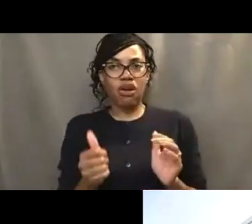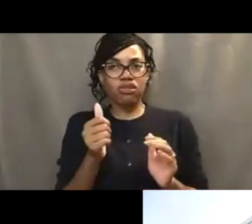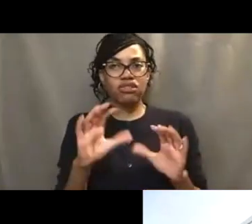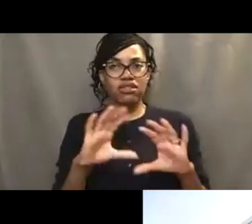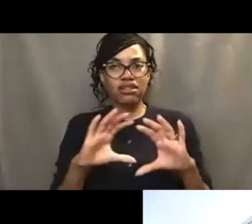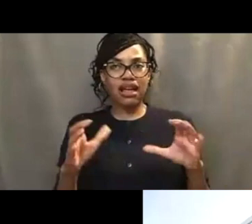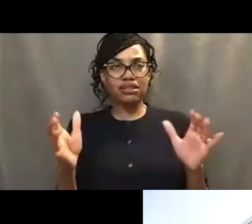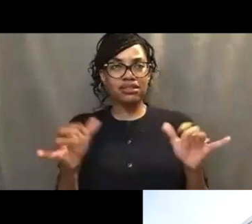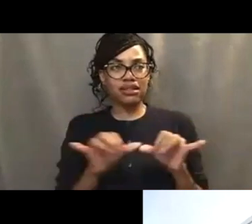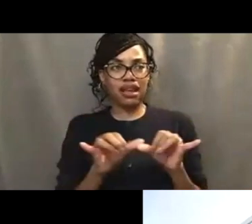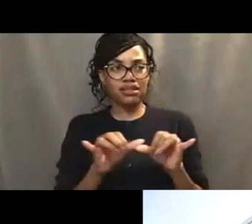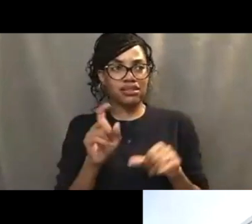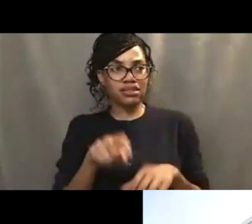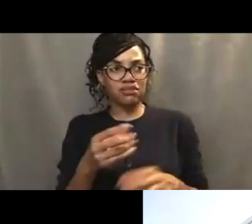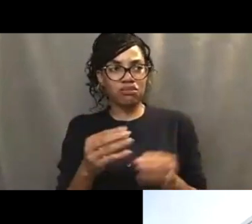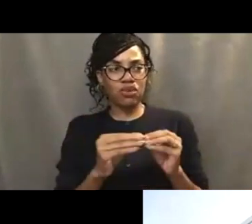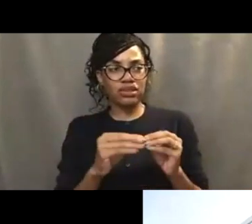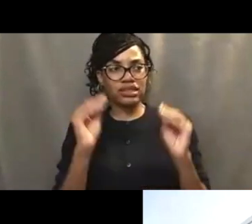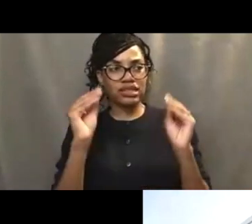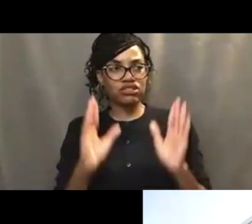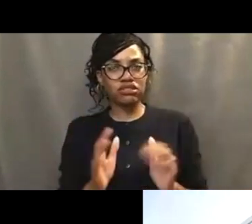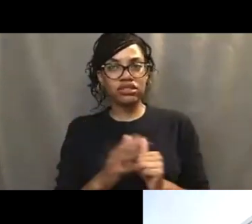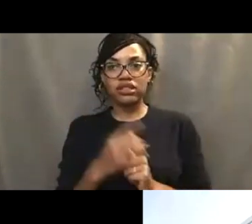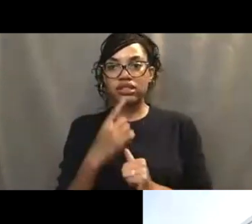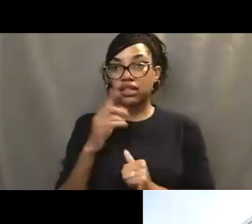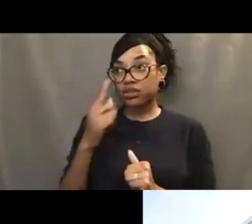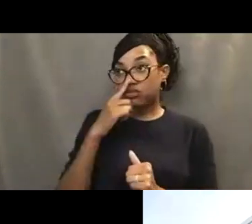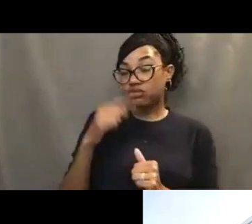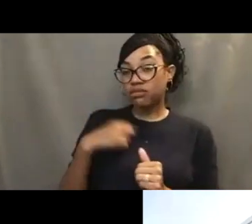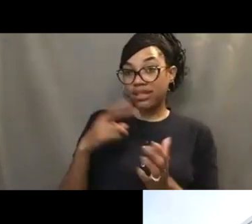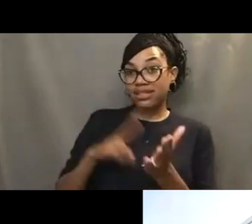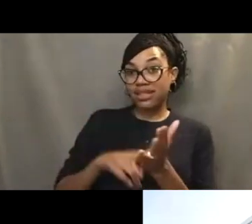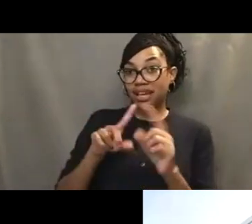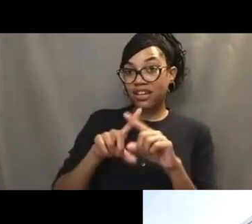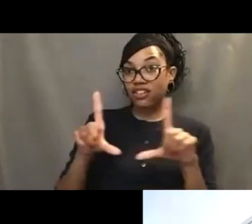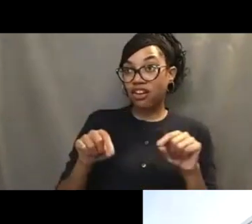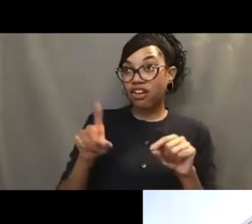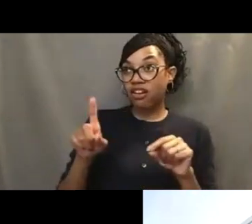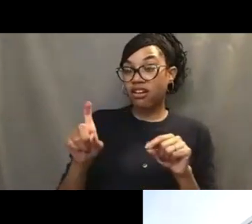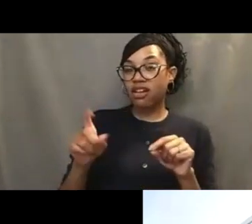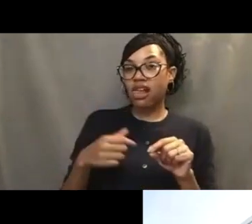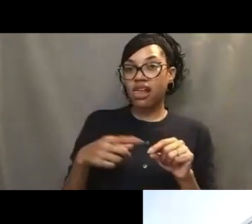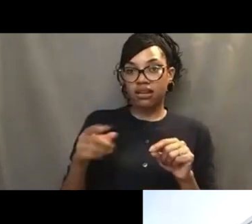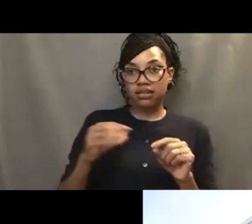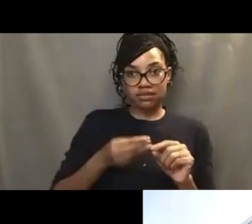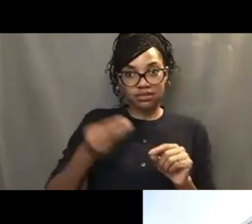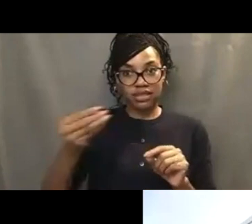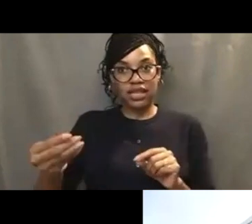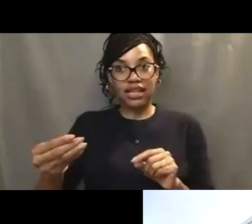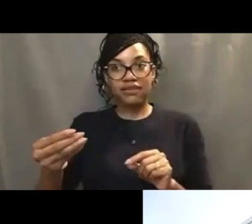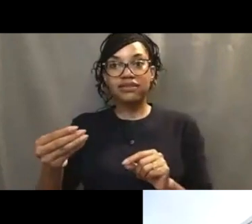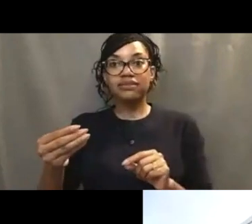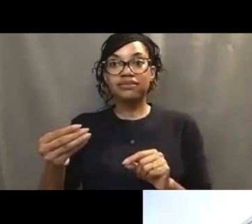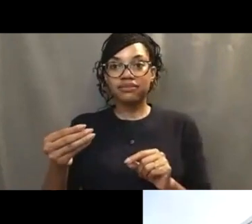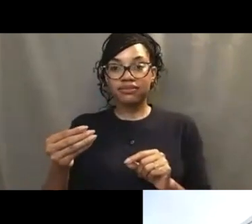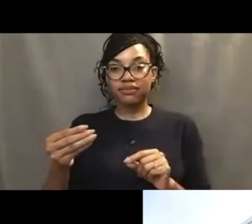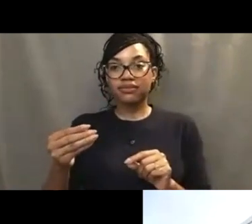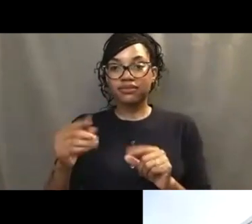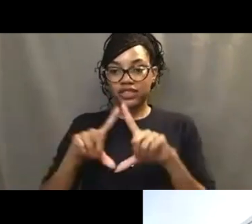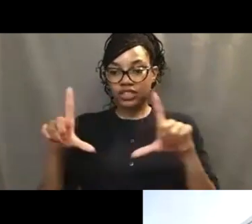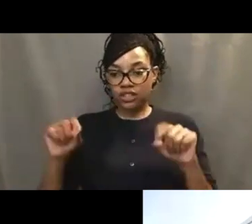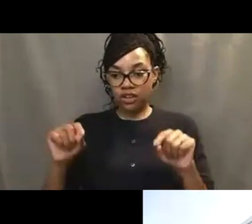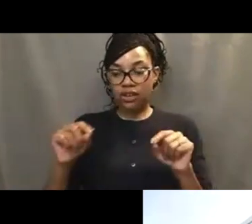And we said, cool, could you check this? Can you sign this card? And we gave them a ripoff of the